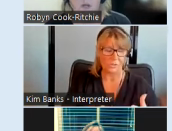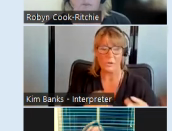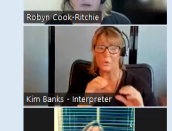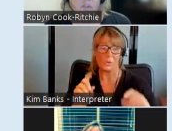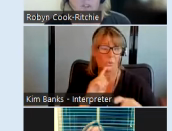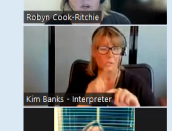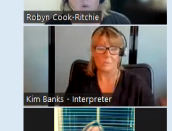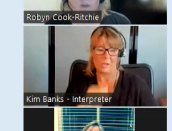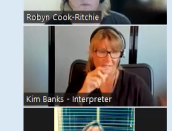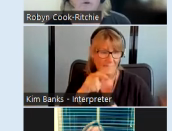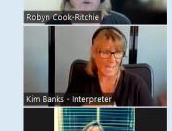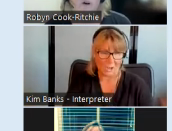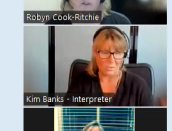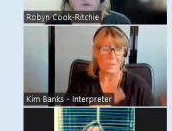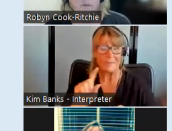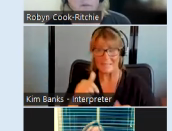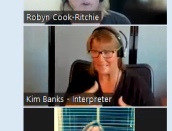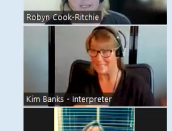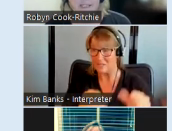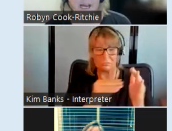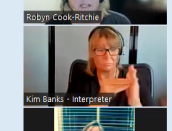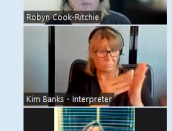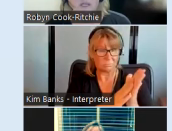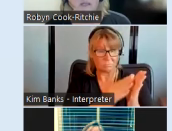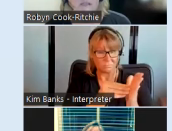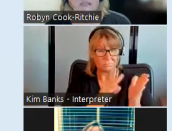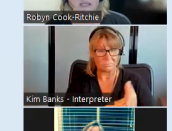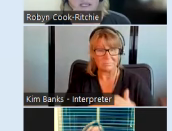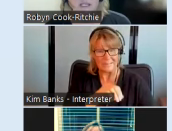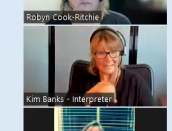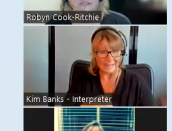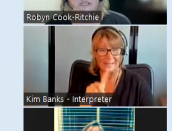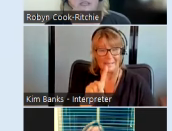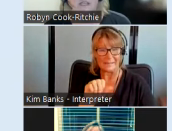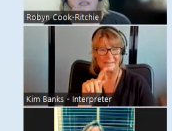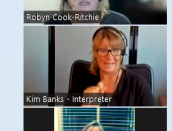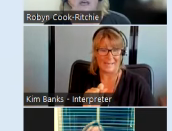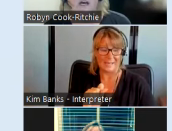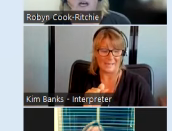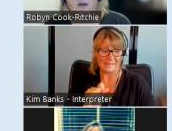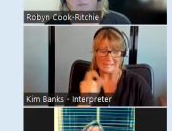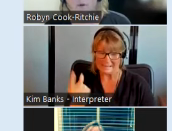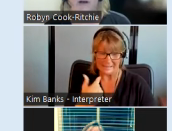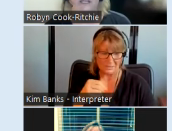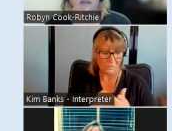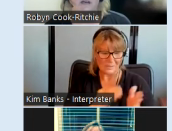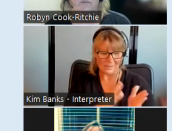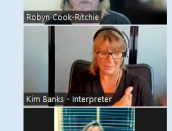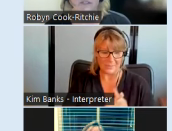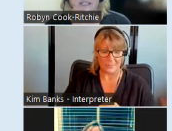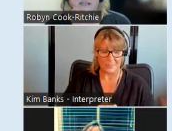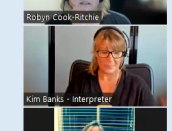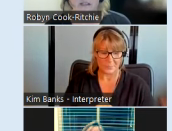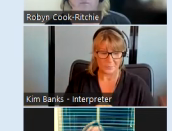count. But you should always record all your referral in data, because it gives a body